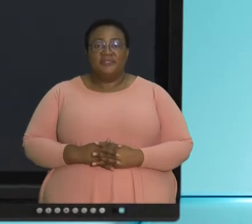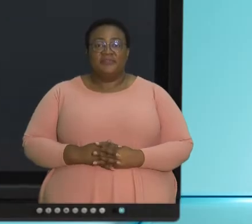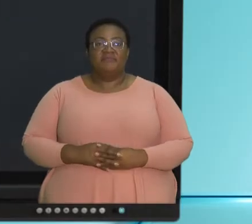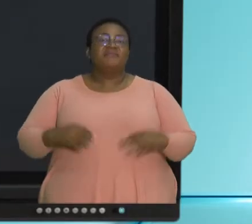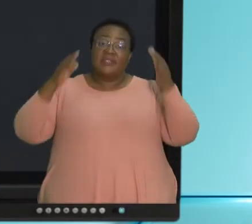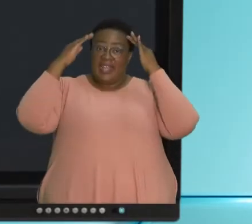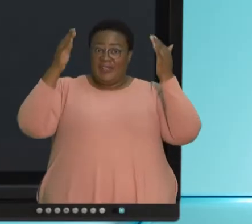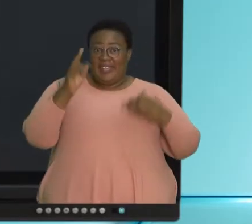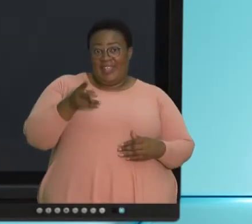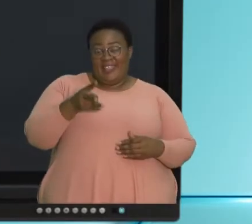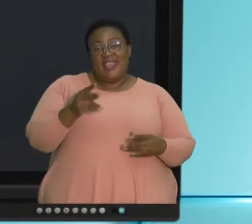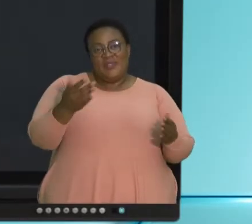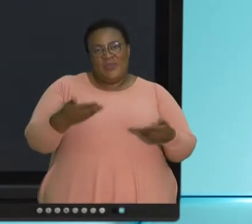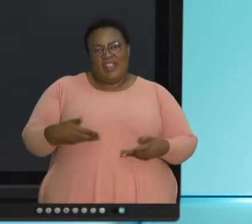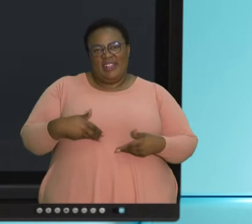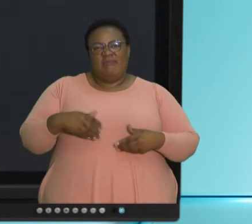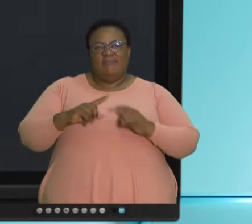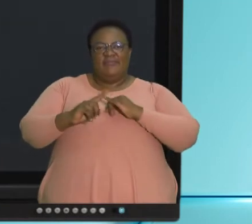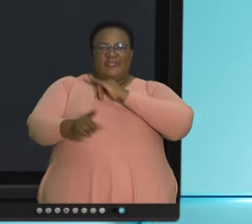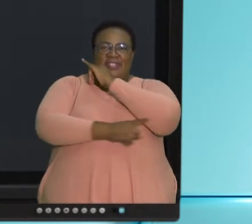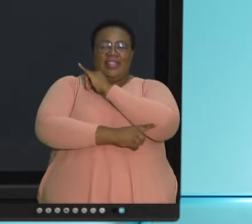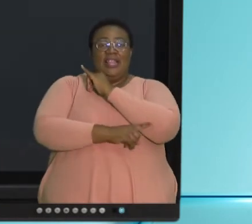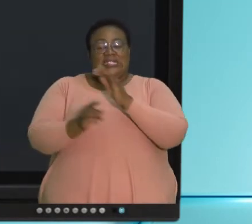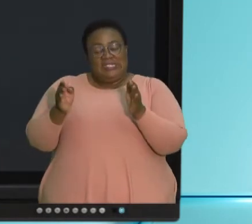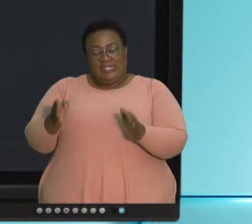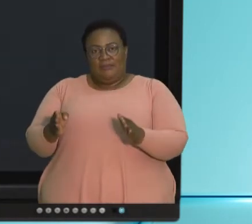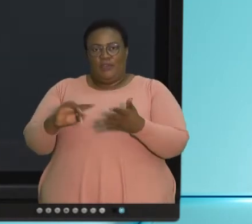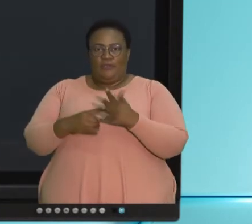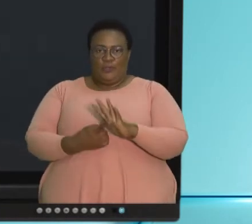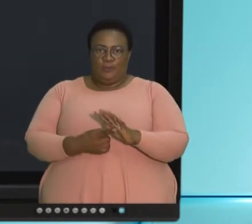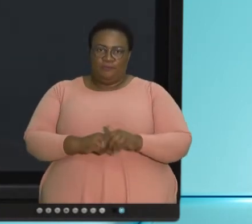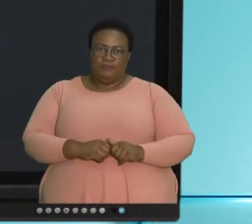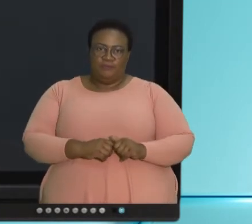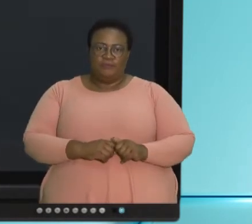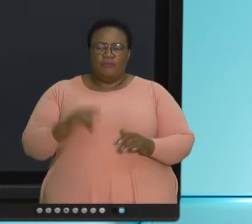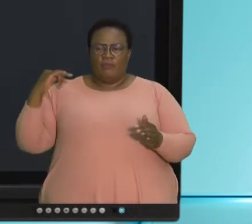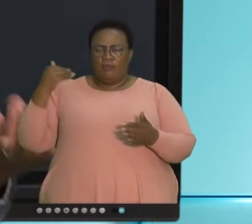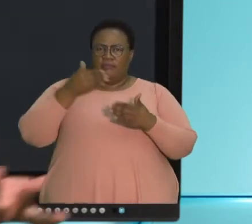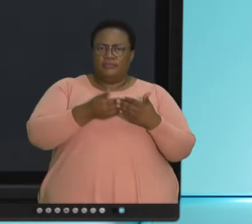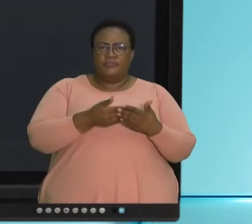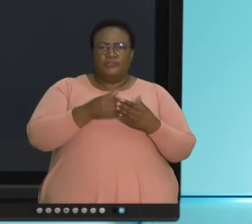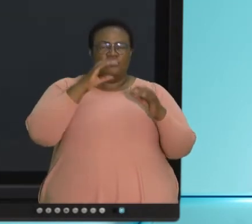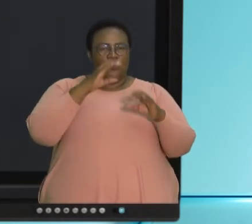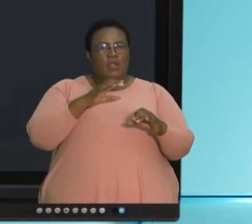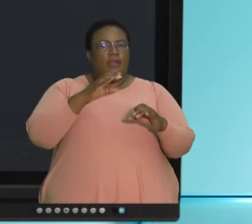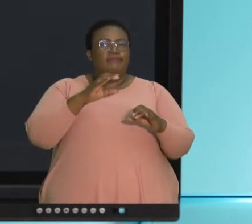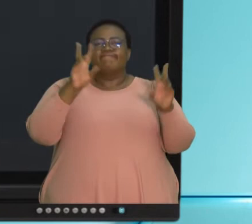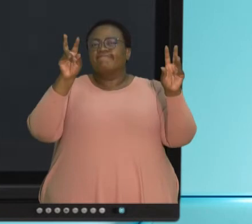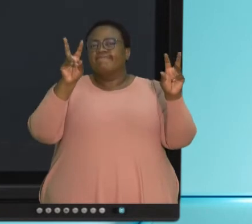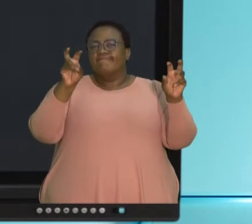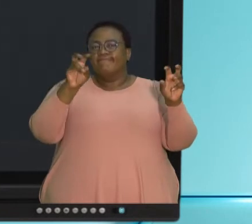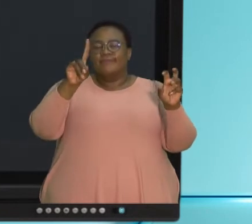Hi guys, welcome to the last segment of the show. So far we've been looking at the concept of savings.